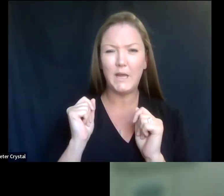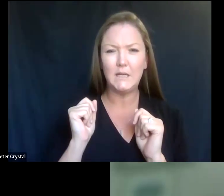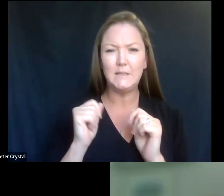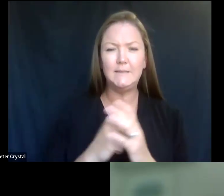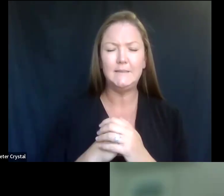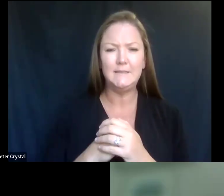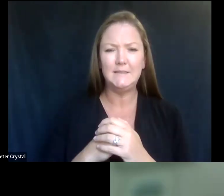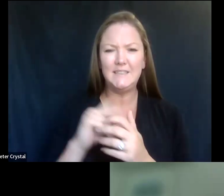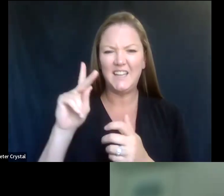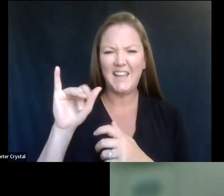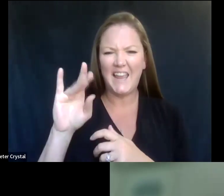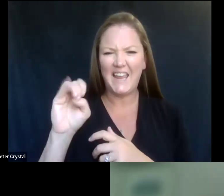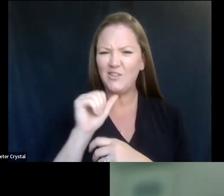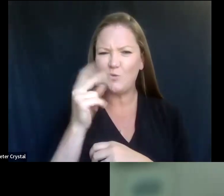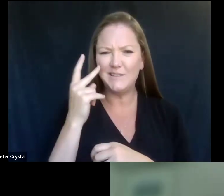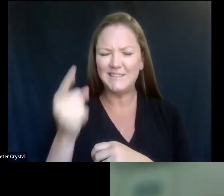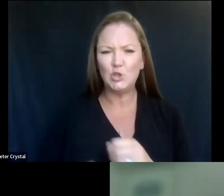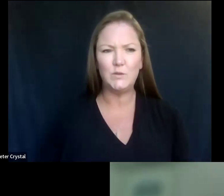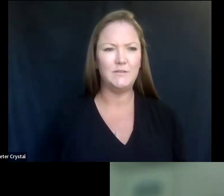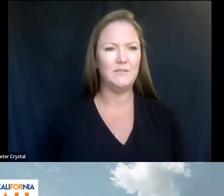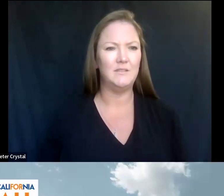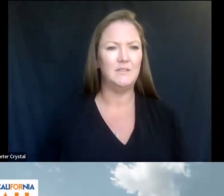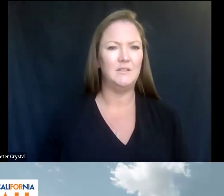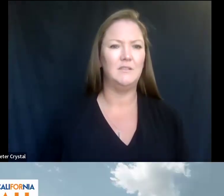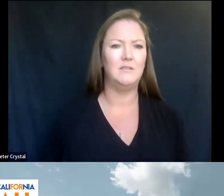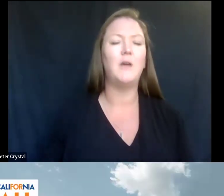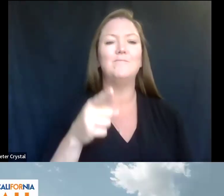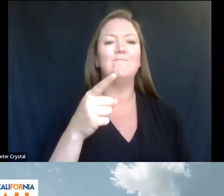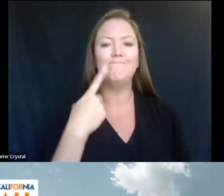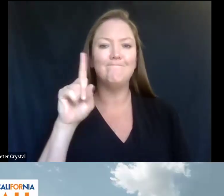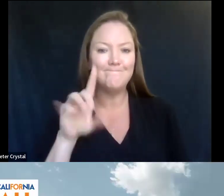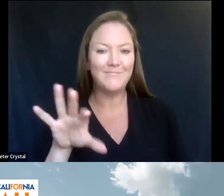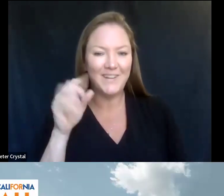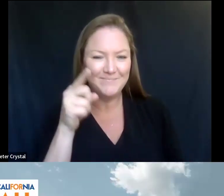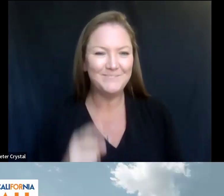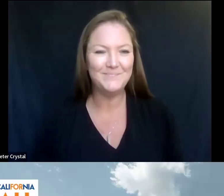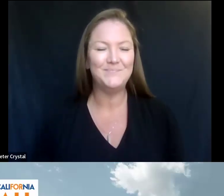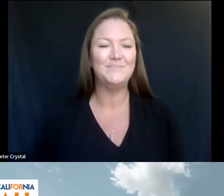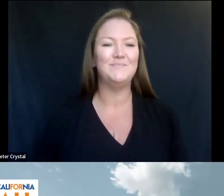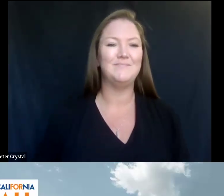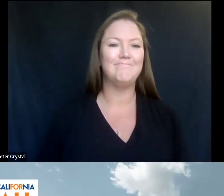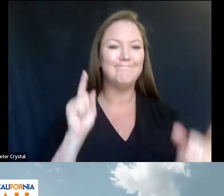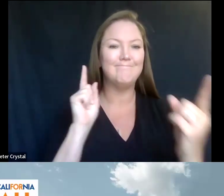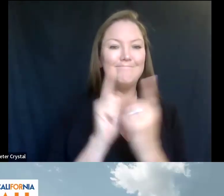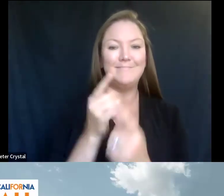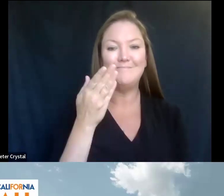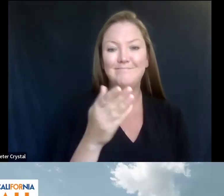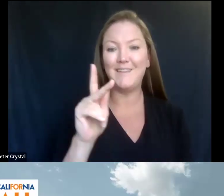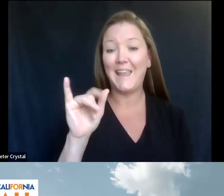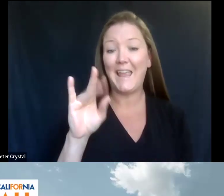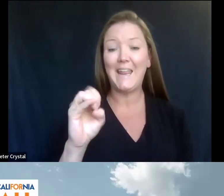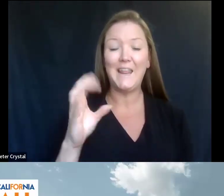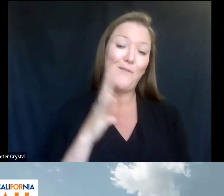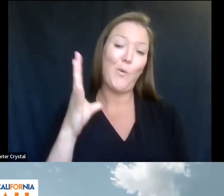Katie, I don't see you. Okay, come off. Oh, there she is. Uh, please meet Katie formally,